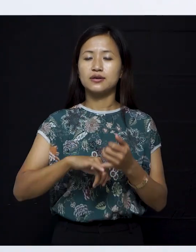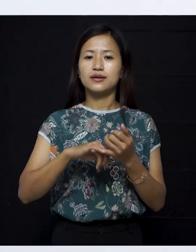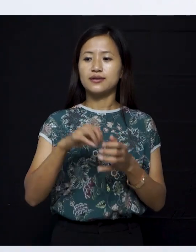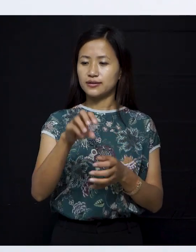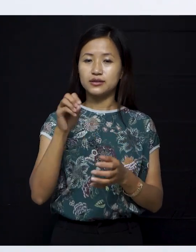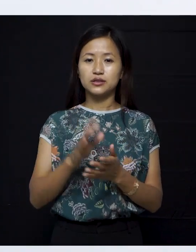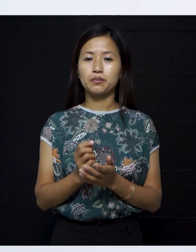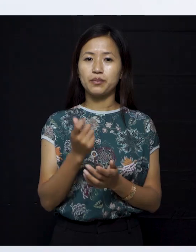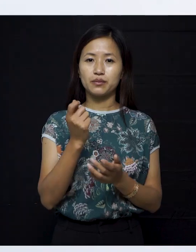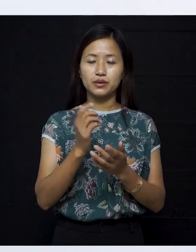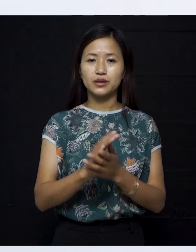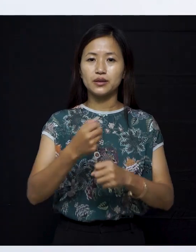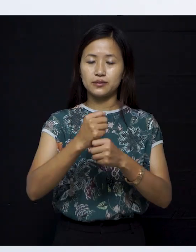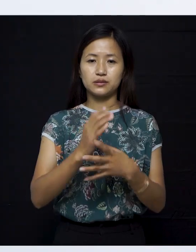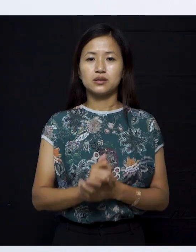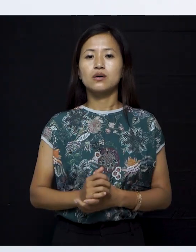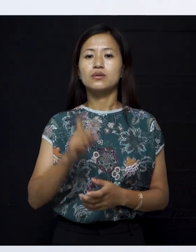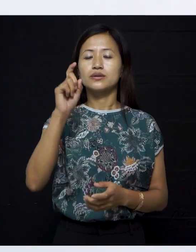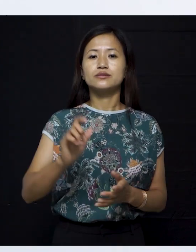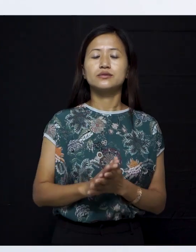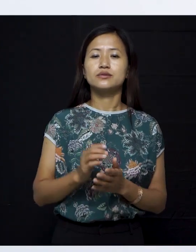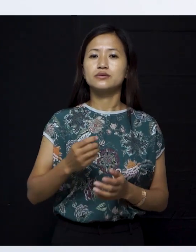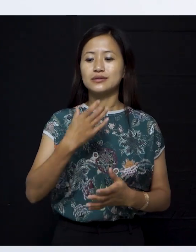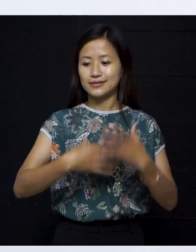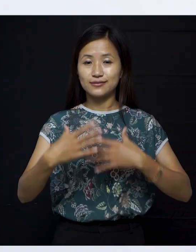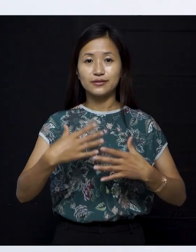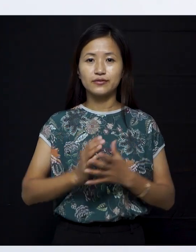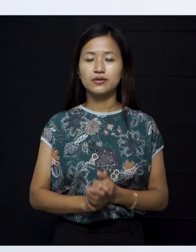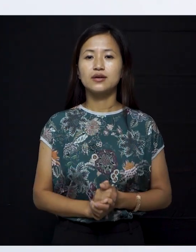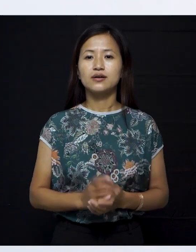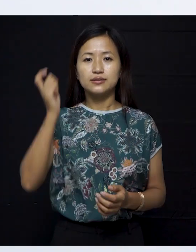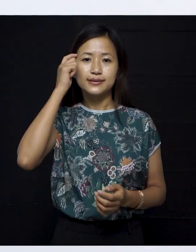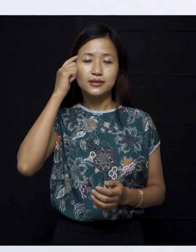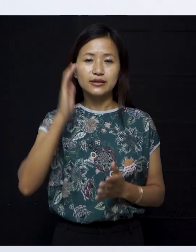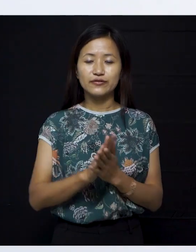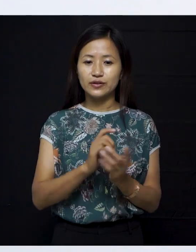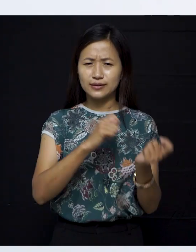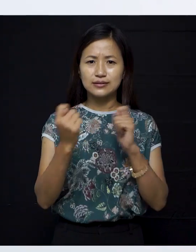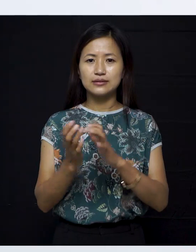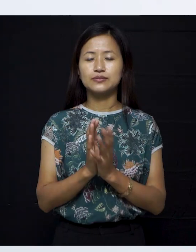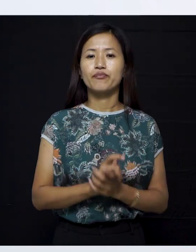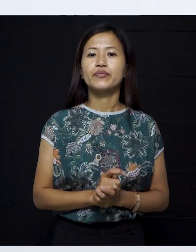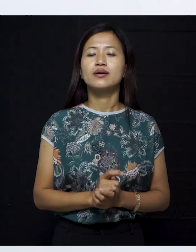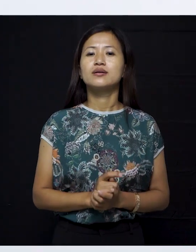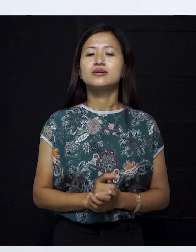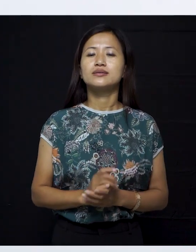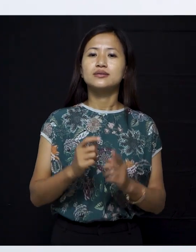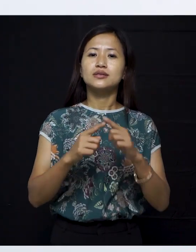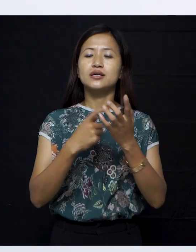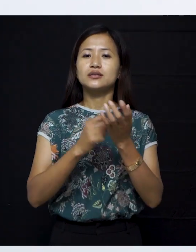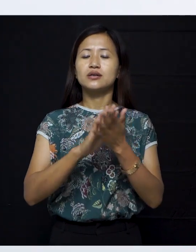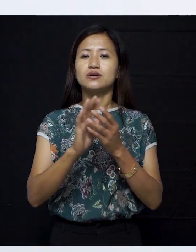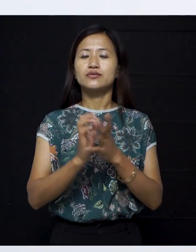they will make money out of it, which they will need it for their survival. You can even think of the turf, right? They use the turfs